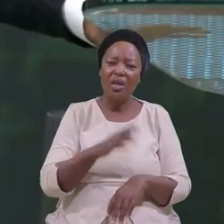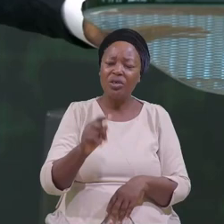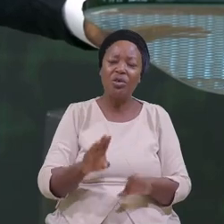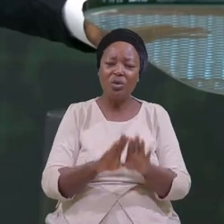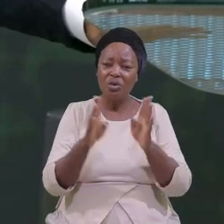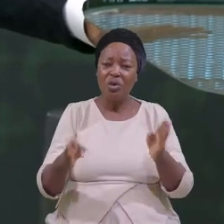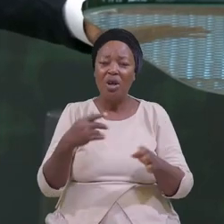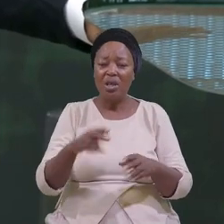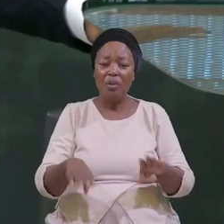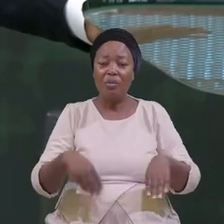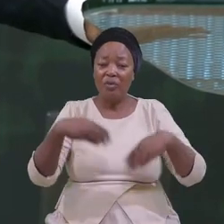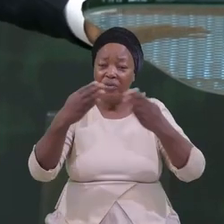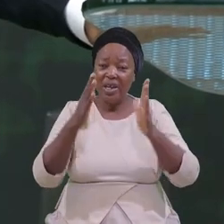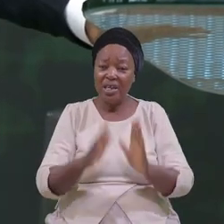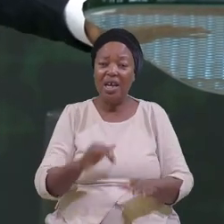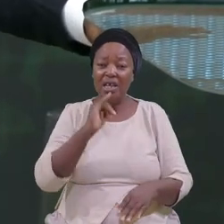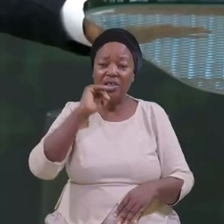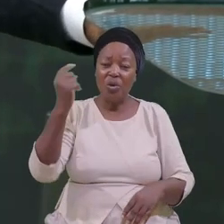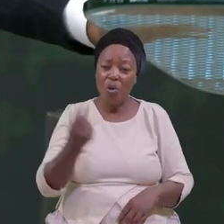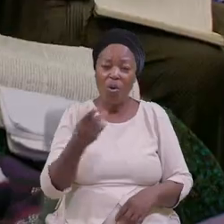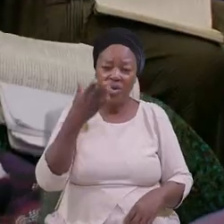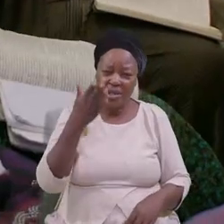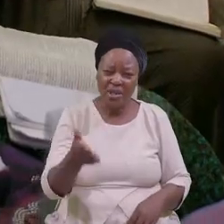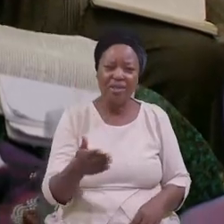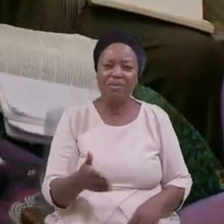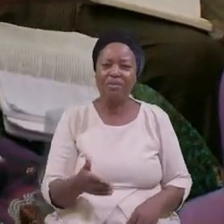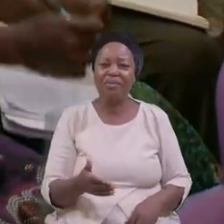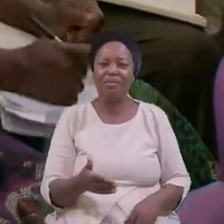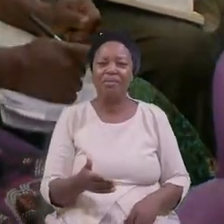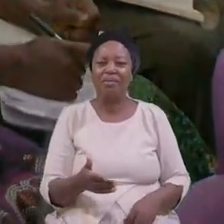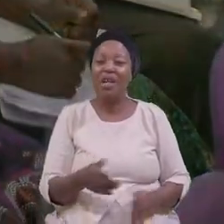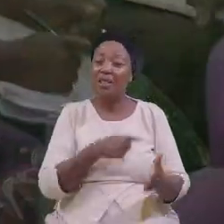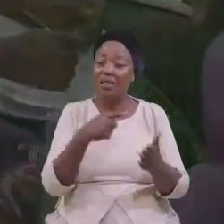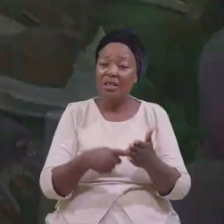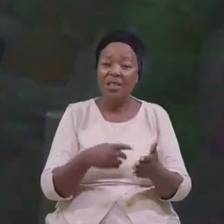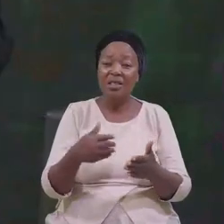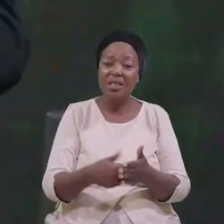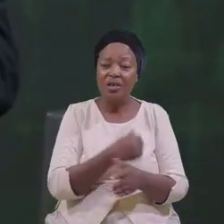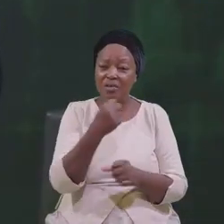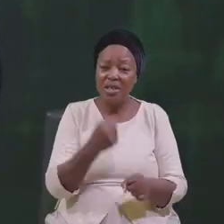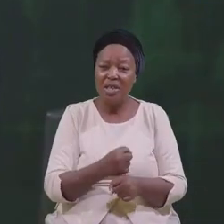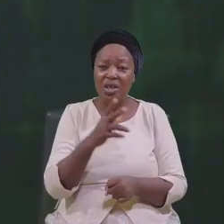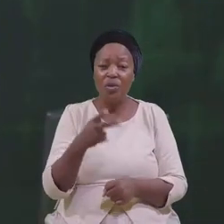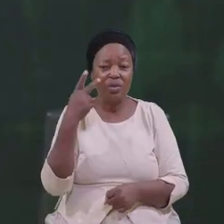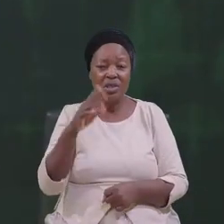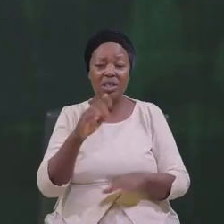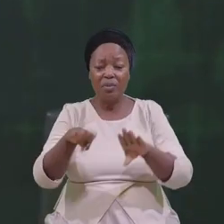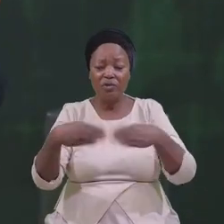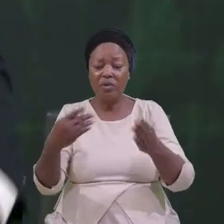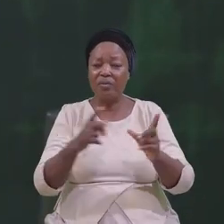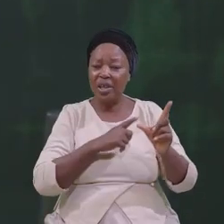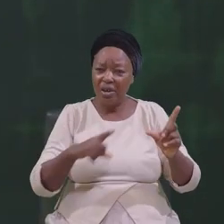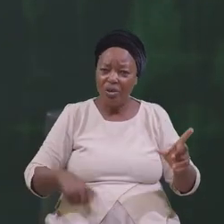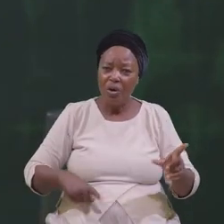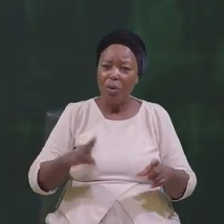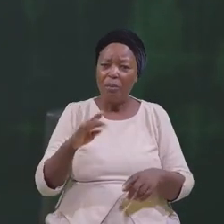your provider is always there. This year, you'll see the provision of the Lord